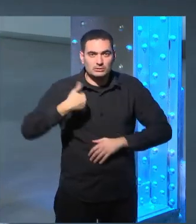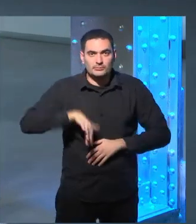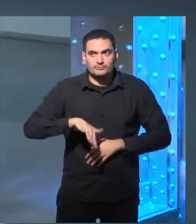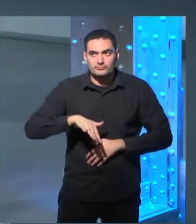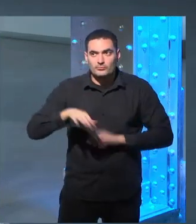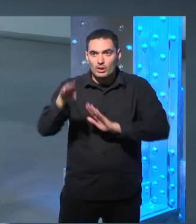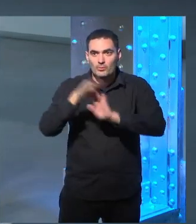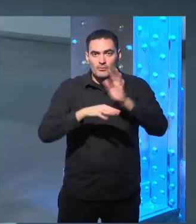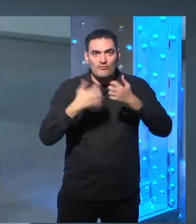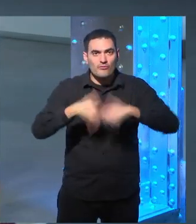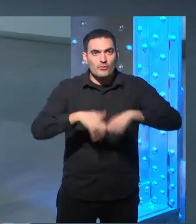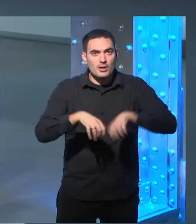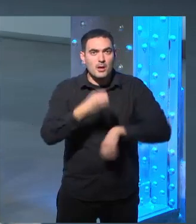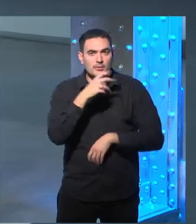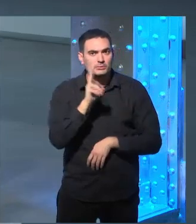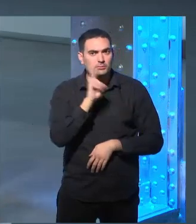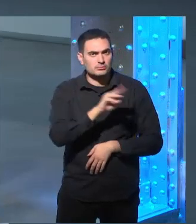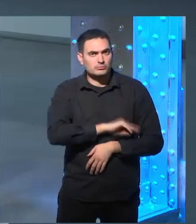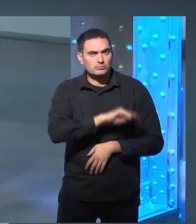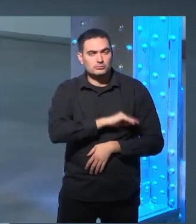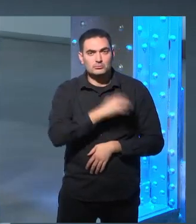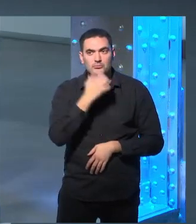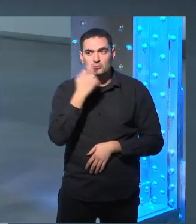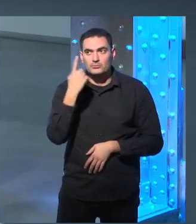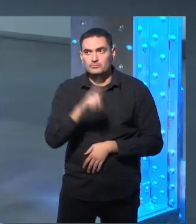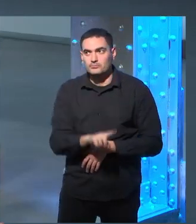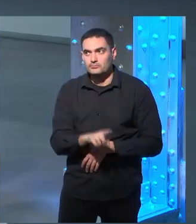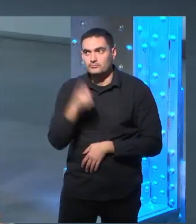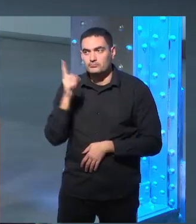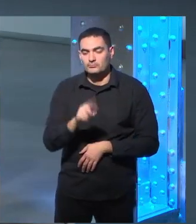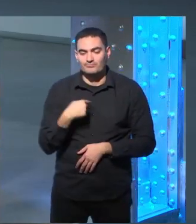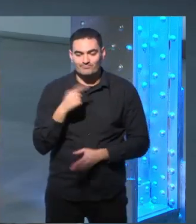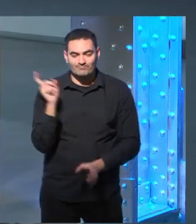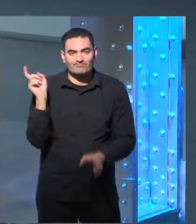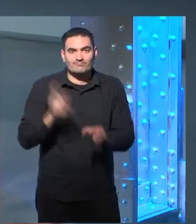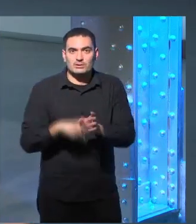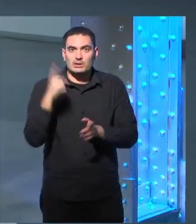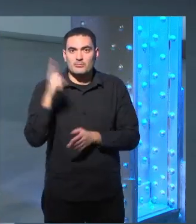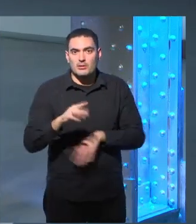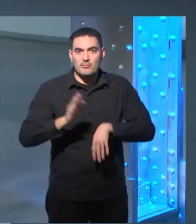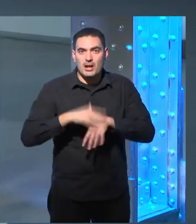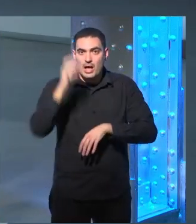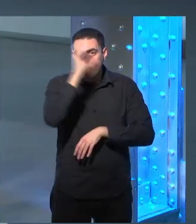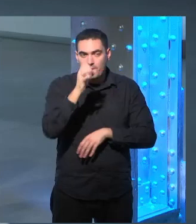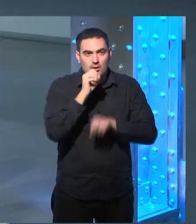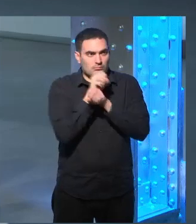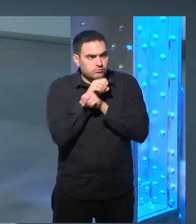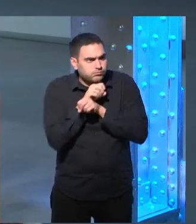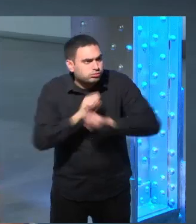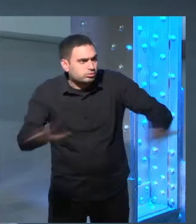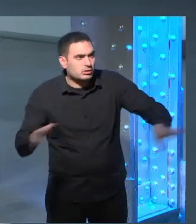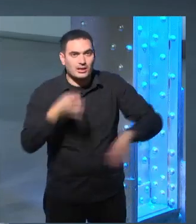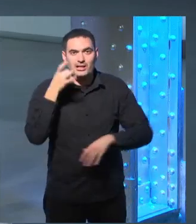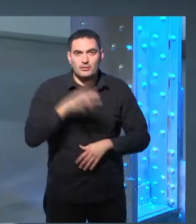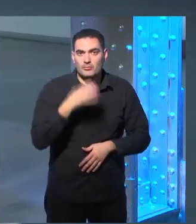regarding this, and you can see what programs are working and which ones are not. But just as I said, I'm very much